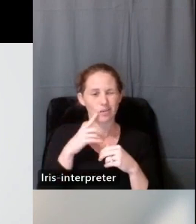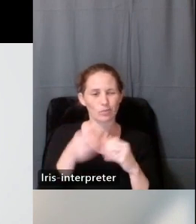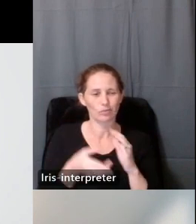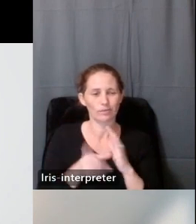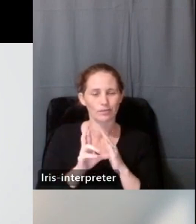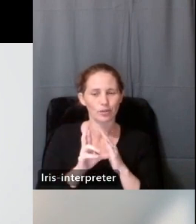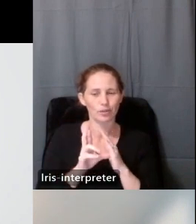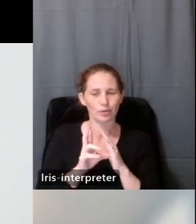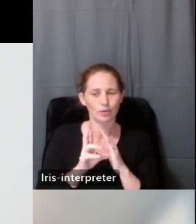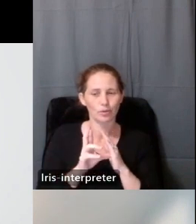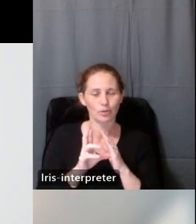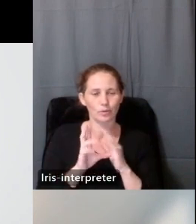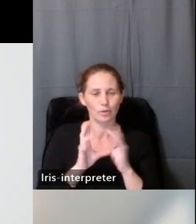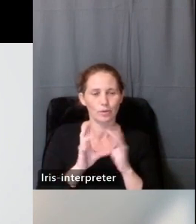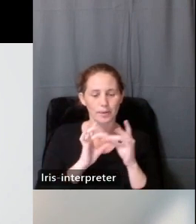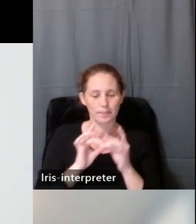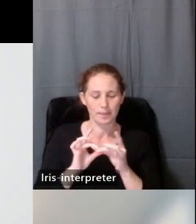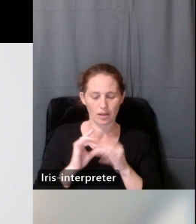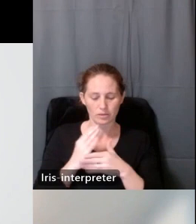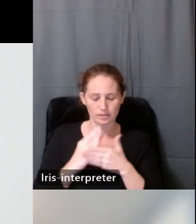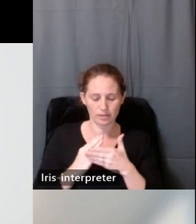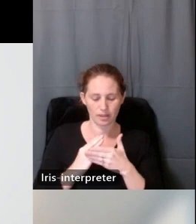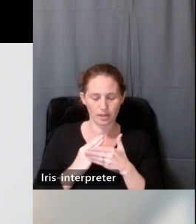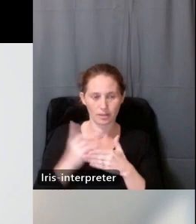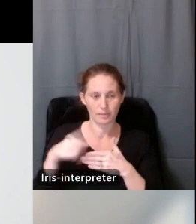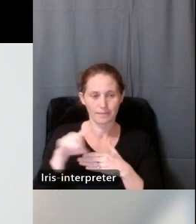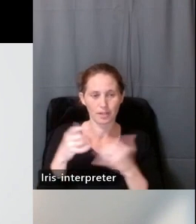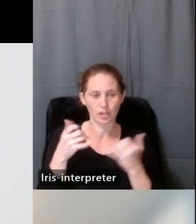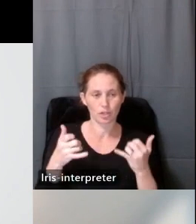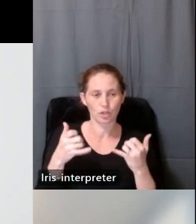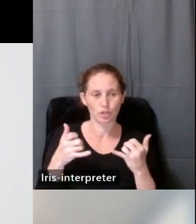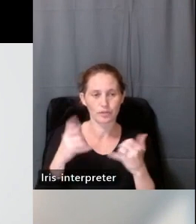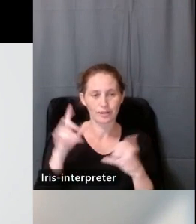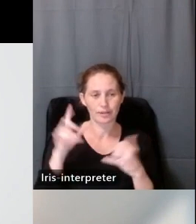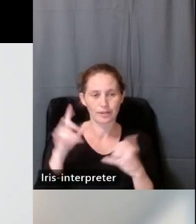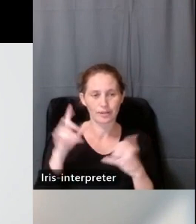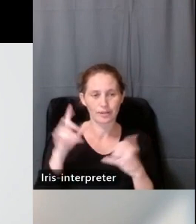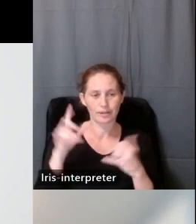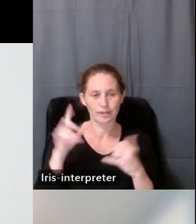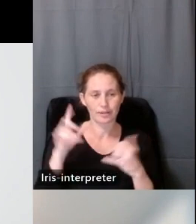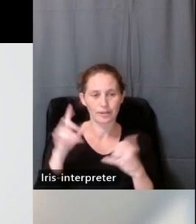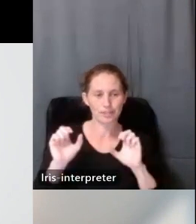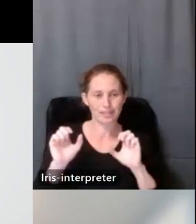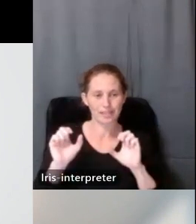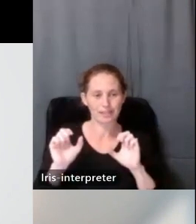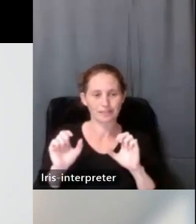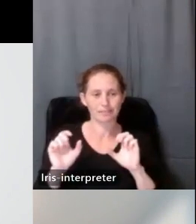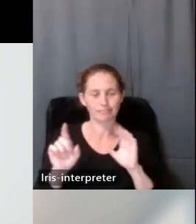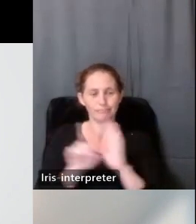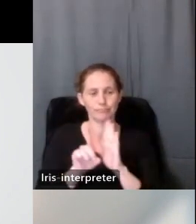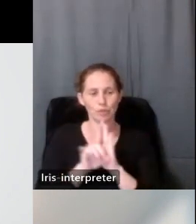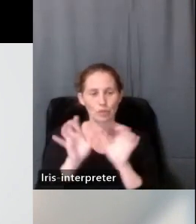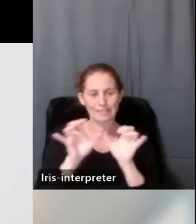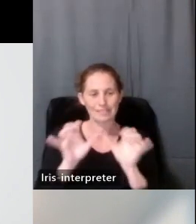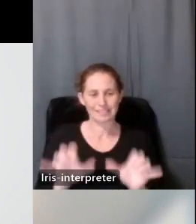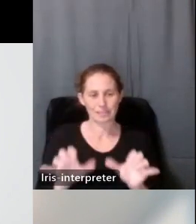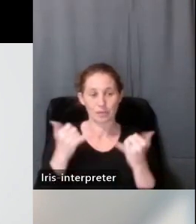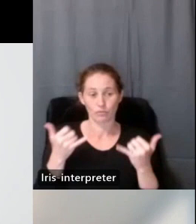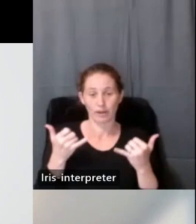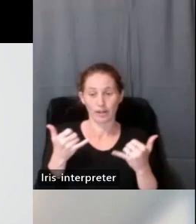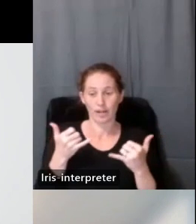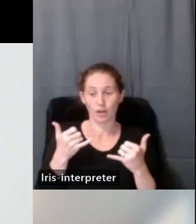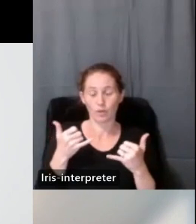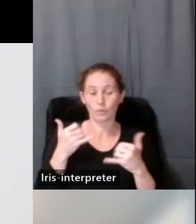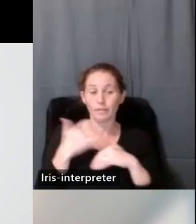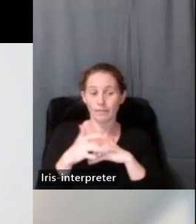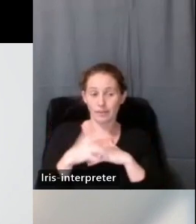review on some of the current government emergency alert systems that are currently available,